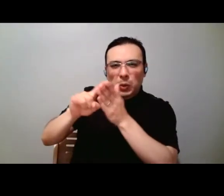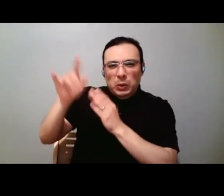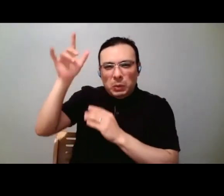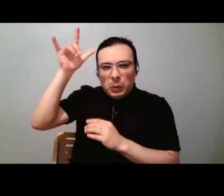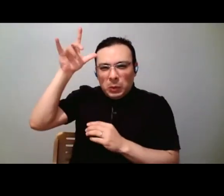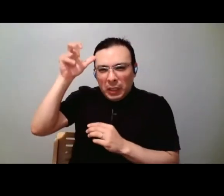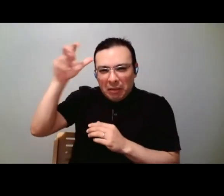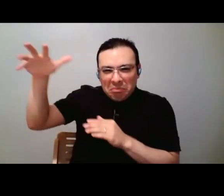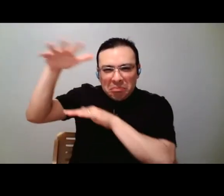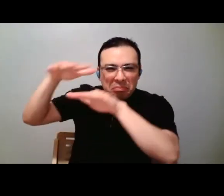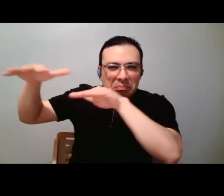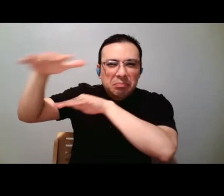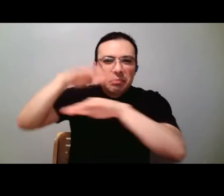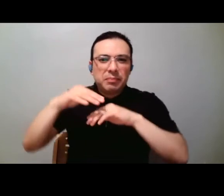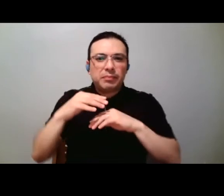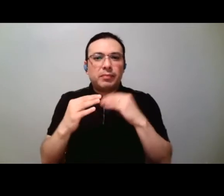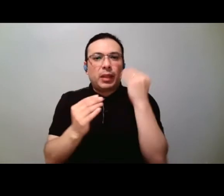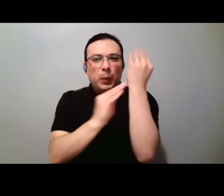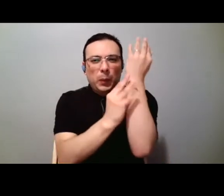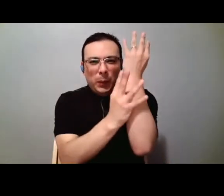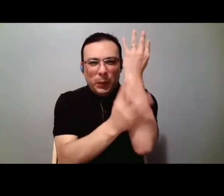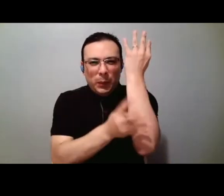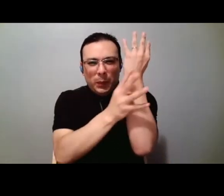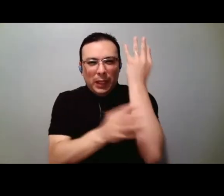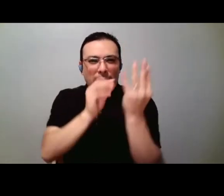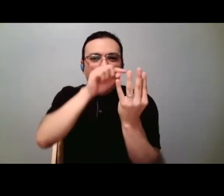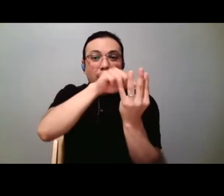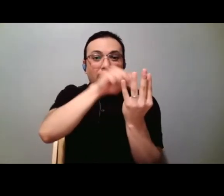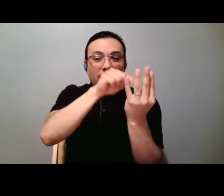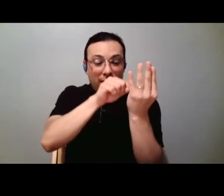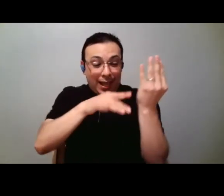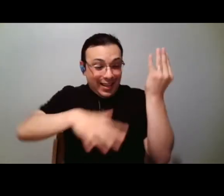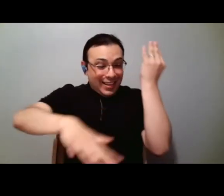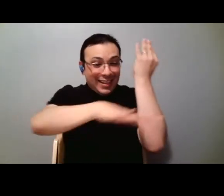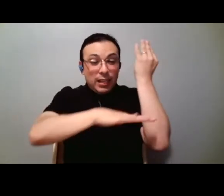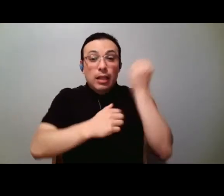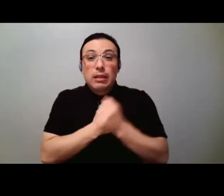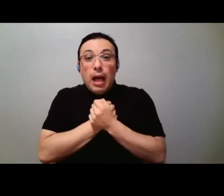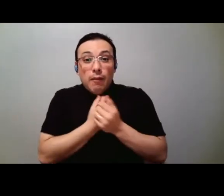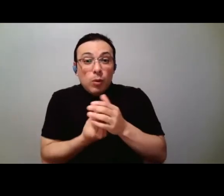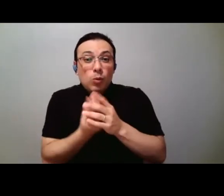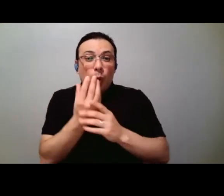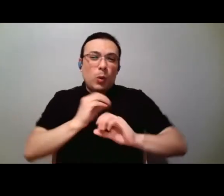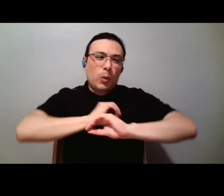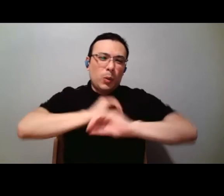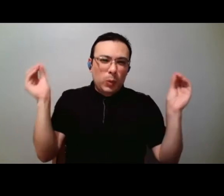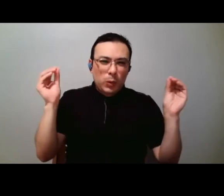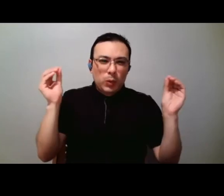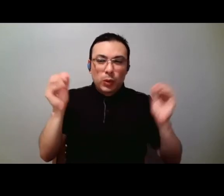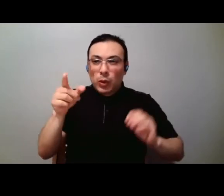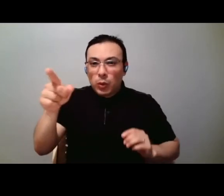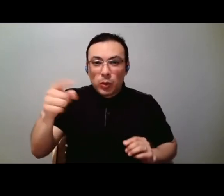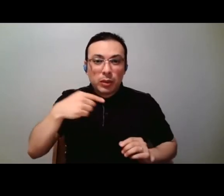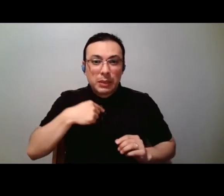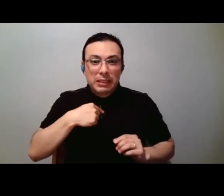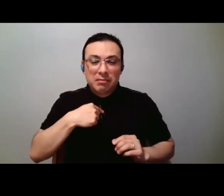dollops of white dewy cotton, a space where love will never grow, where you, I never grow, where